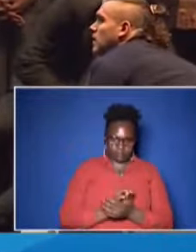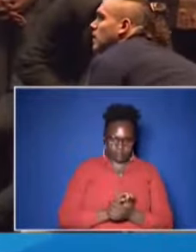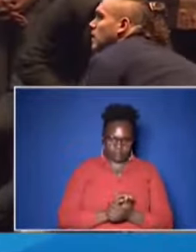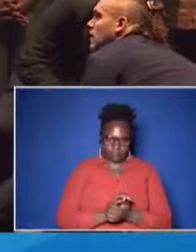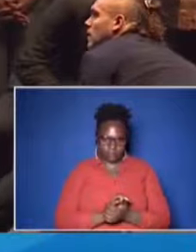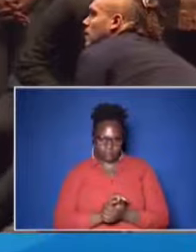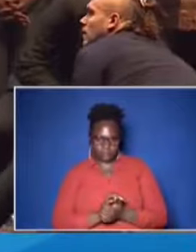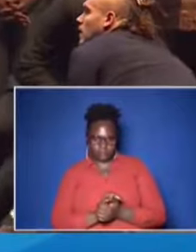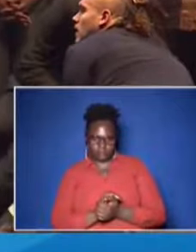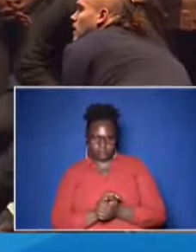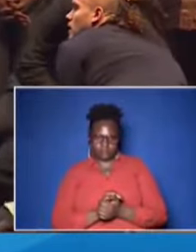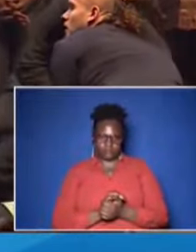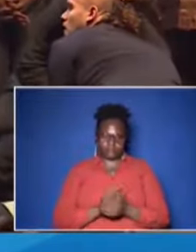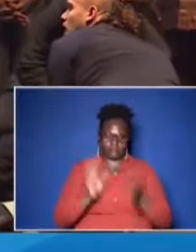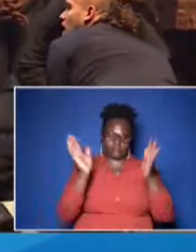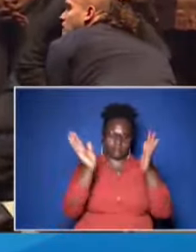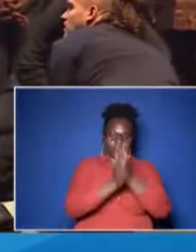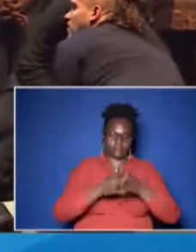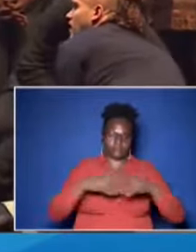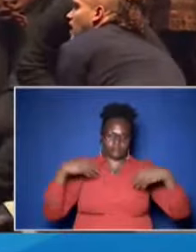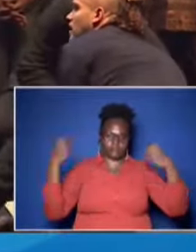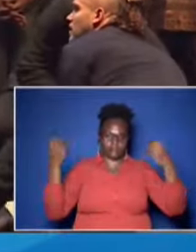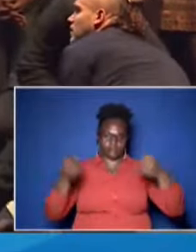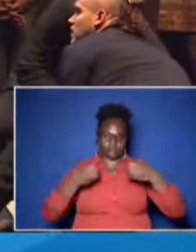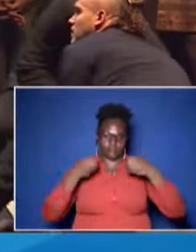than somebody say